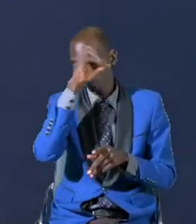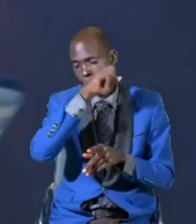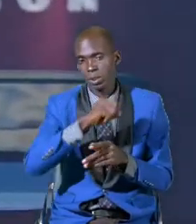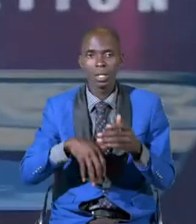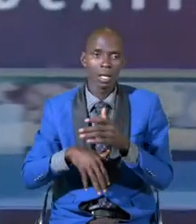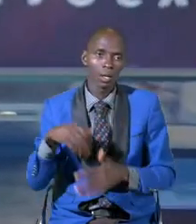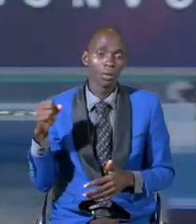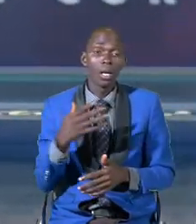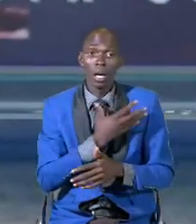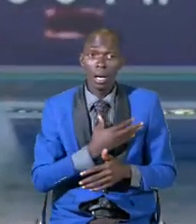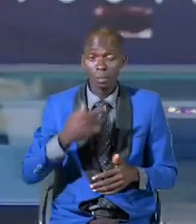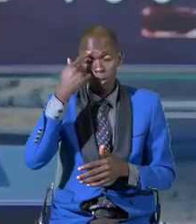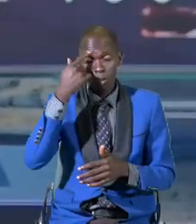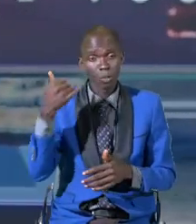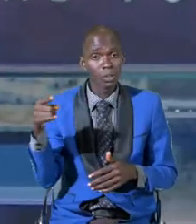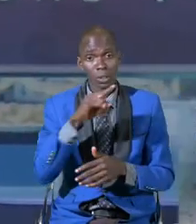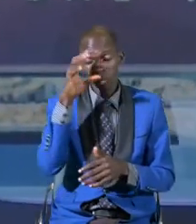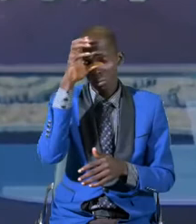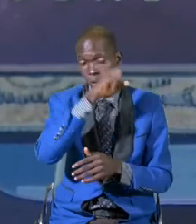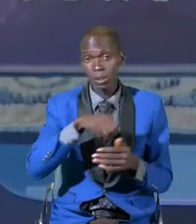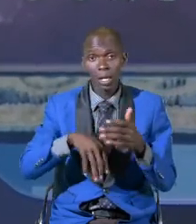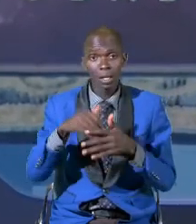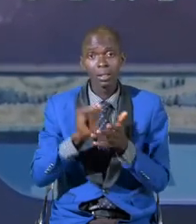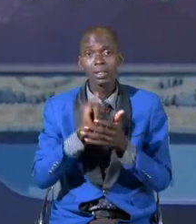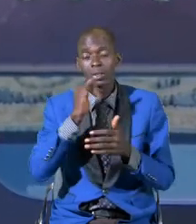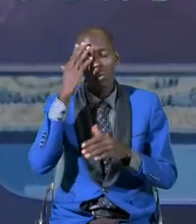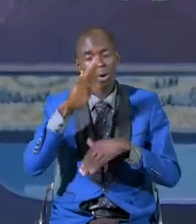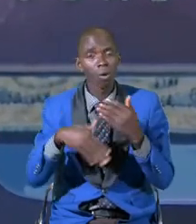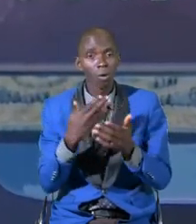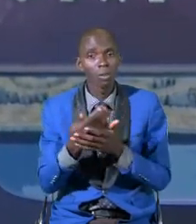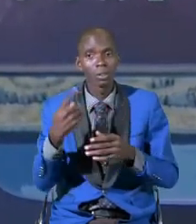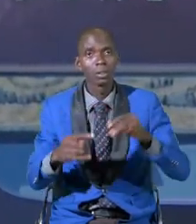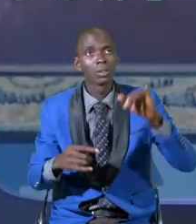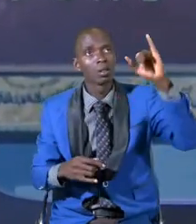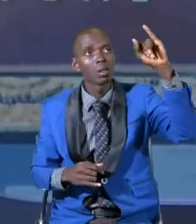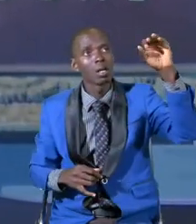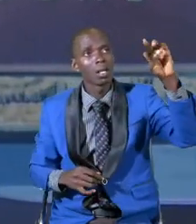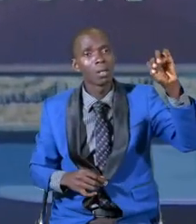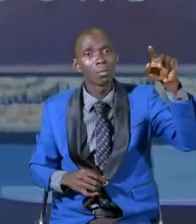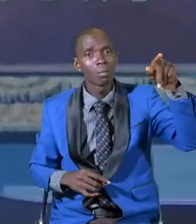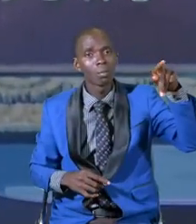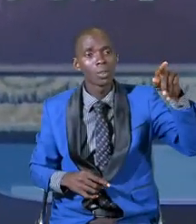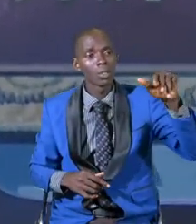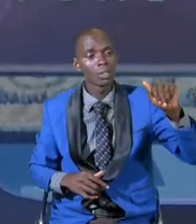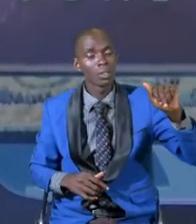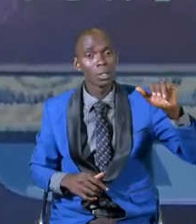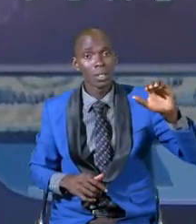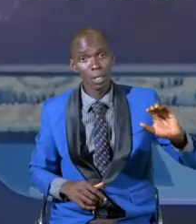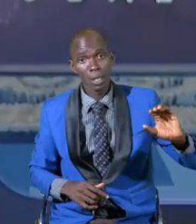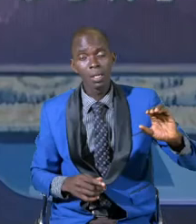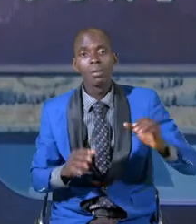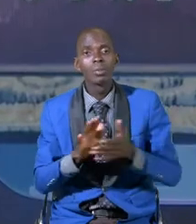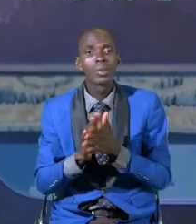why all the I, M, P, A became wasted, and you couldn't